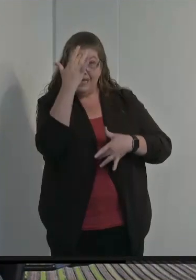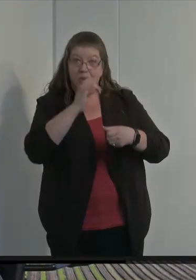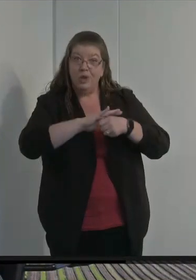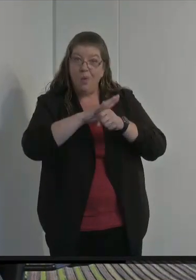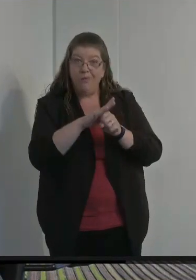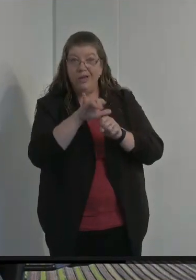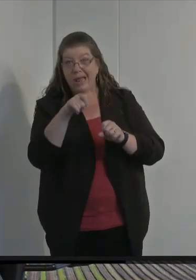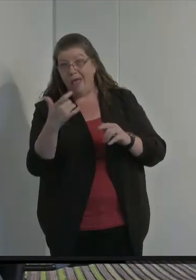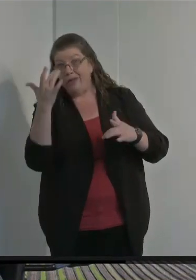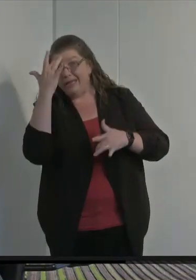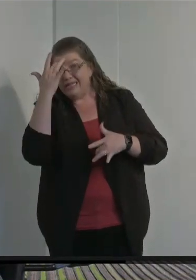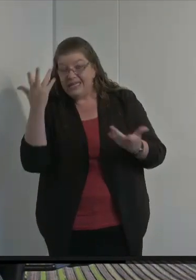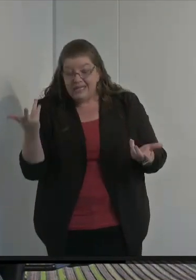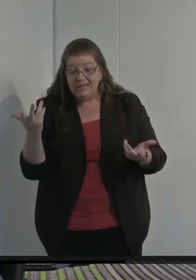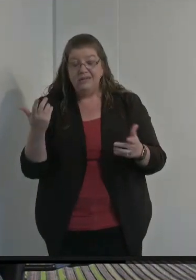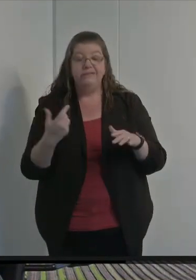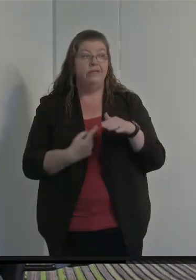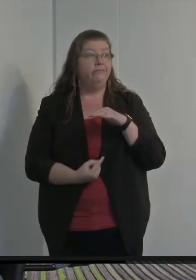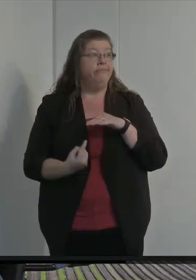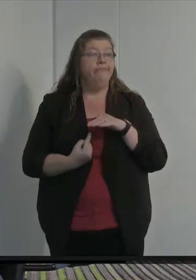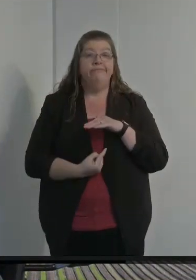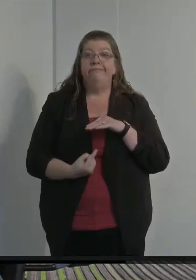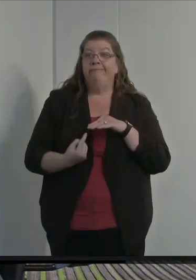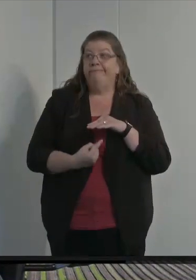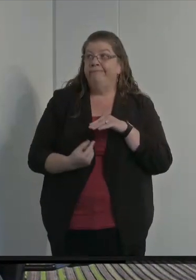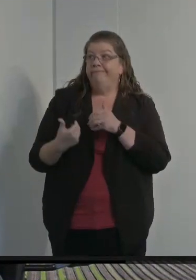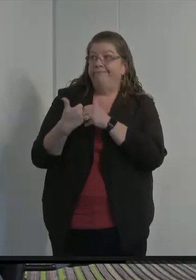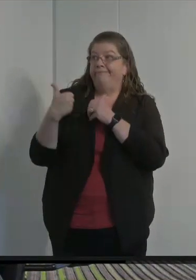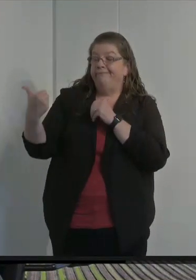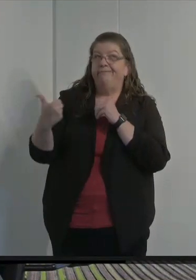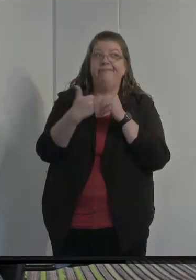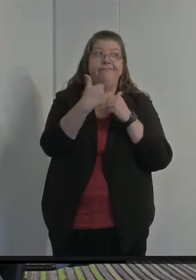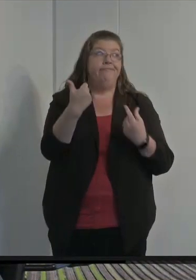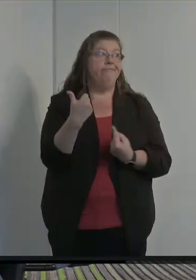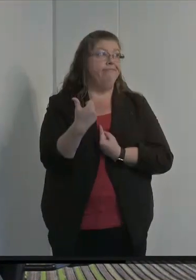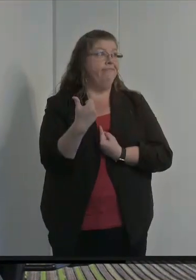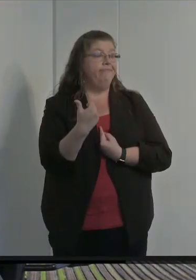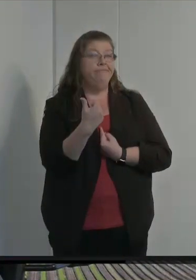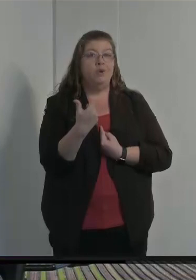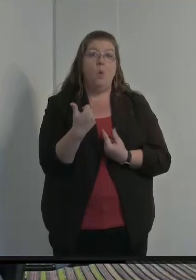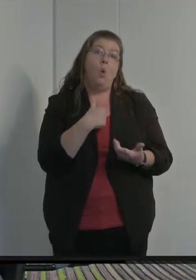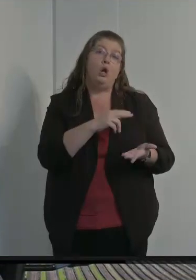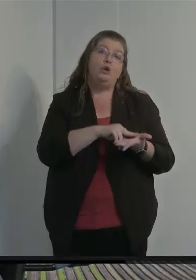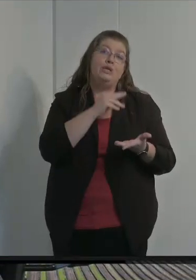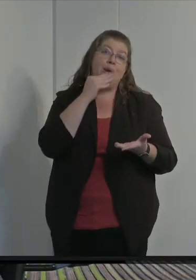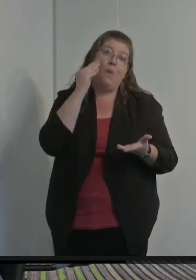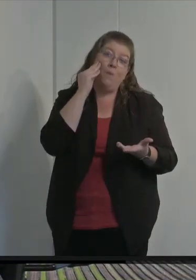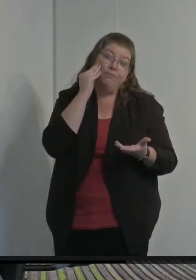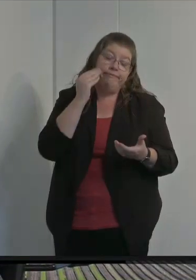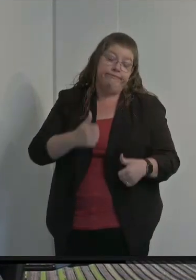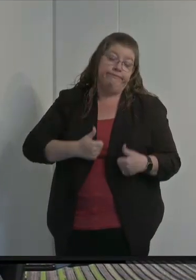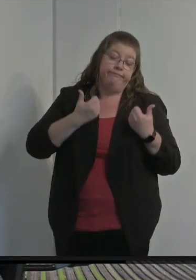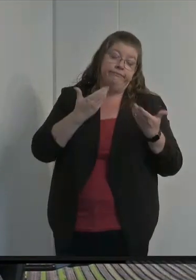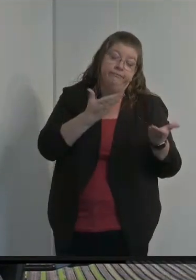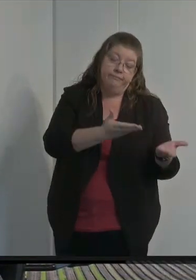other illnesses and are isolated from others in family or in a nursing home environment.